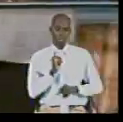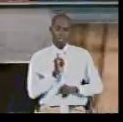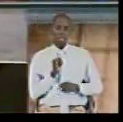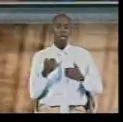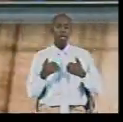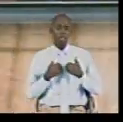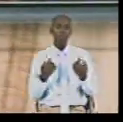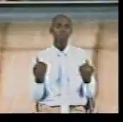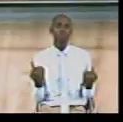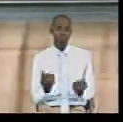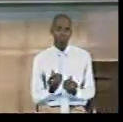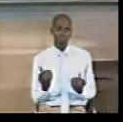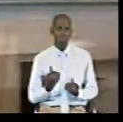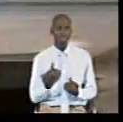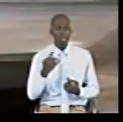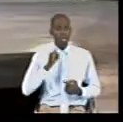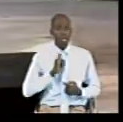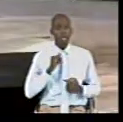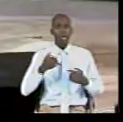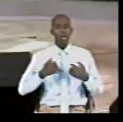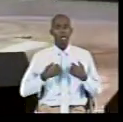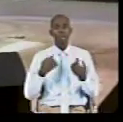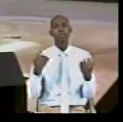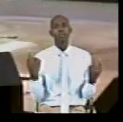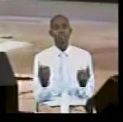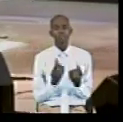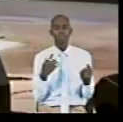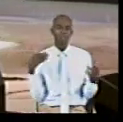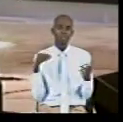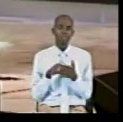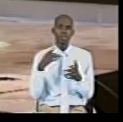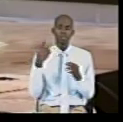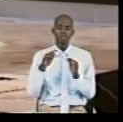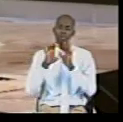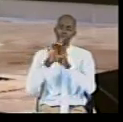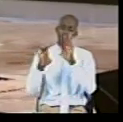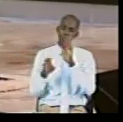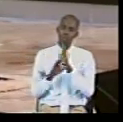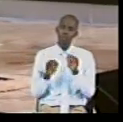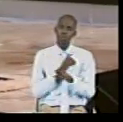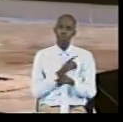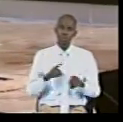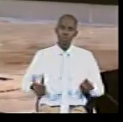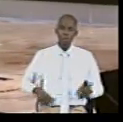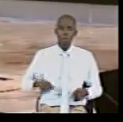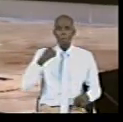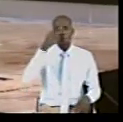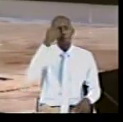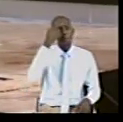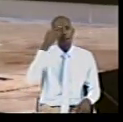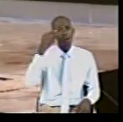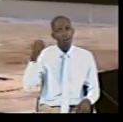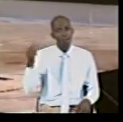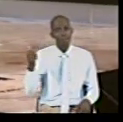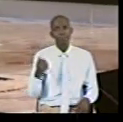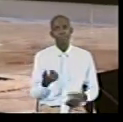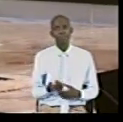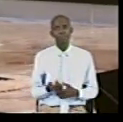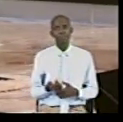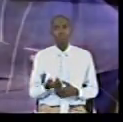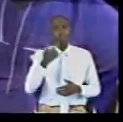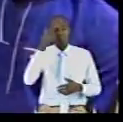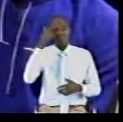have transgressed the commandment of the Lord and thy words, because I